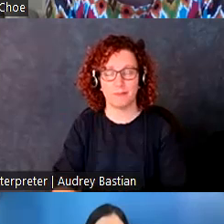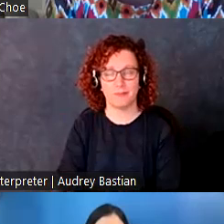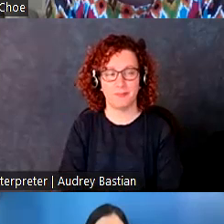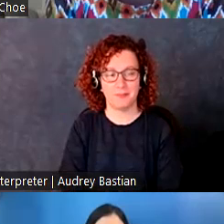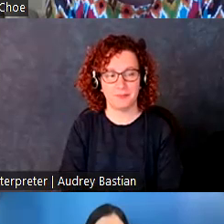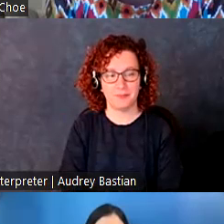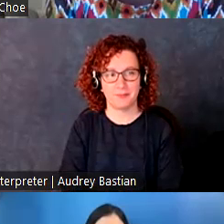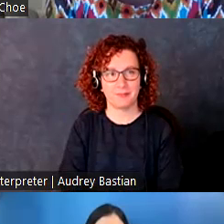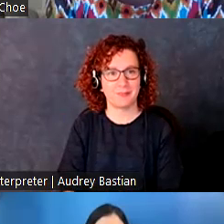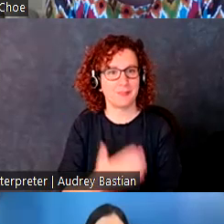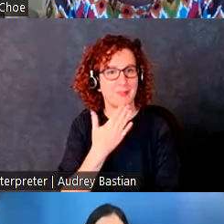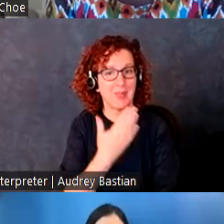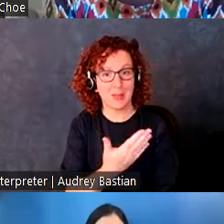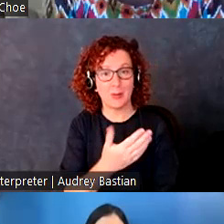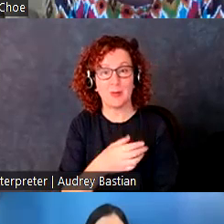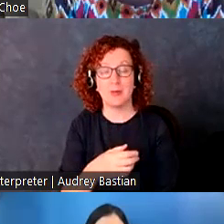Thank you.